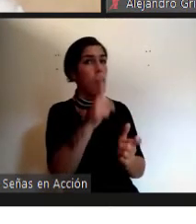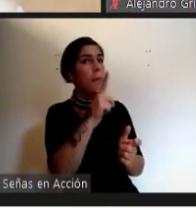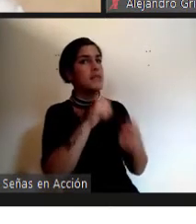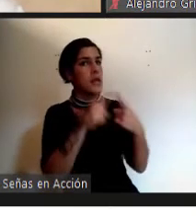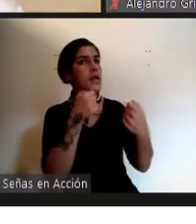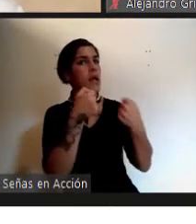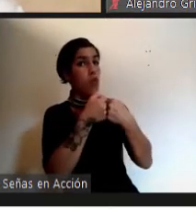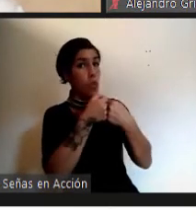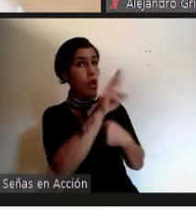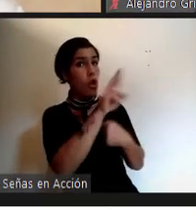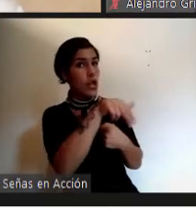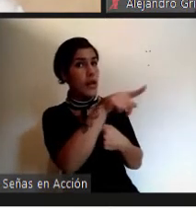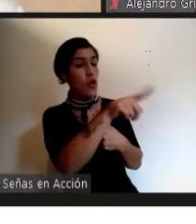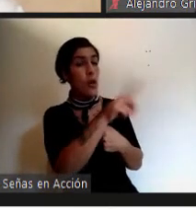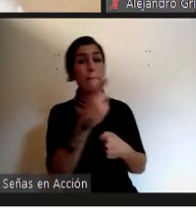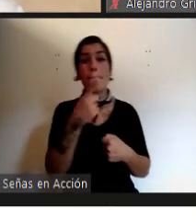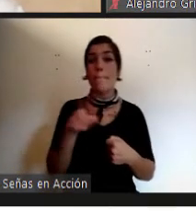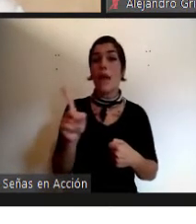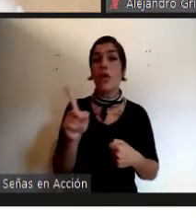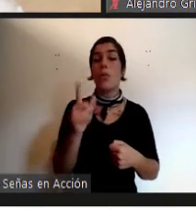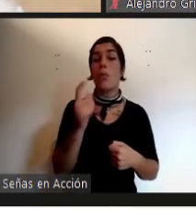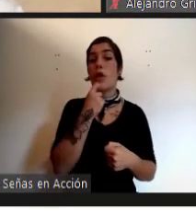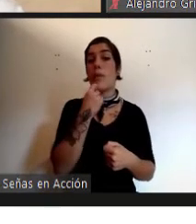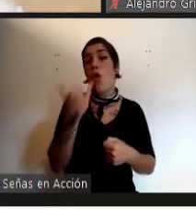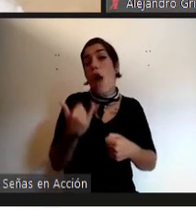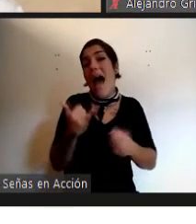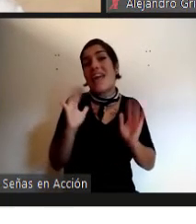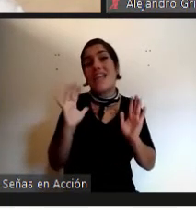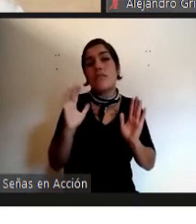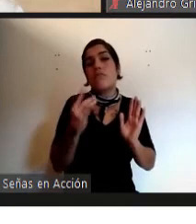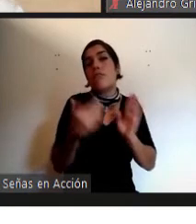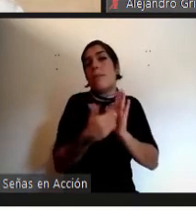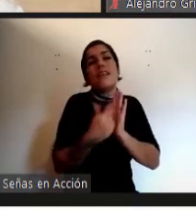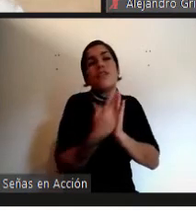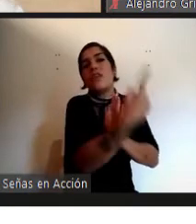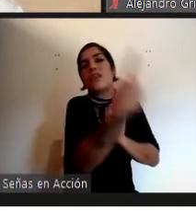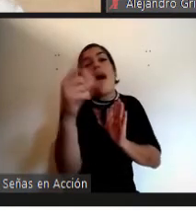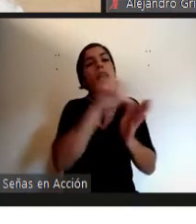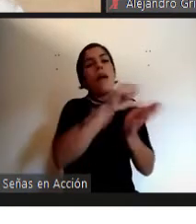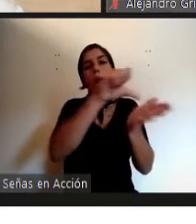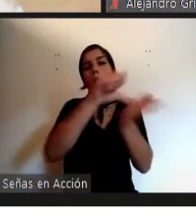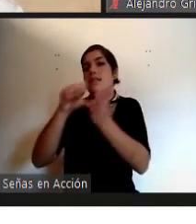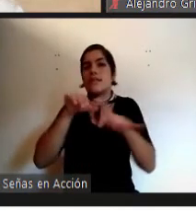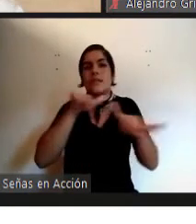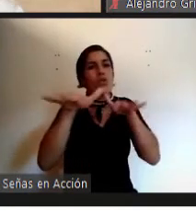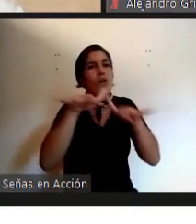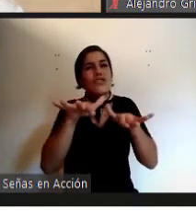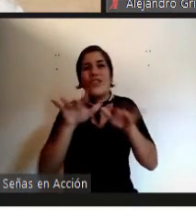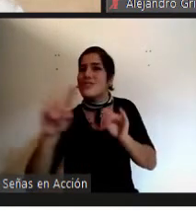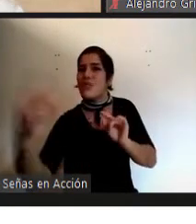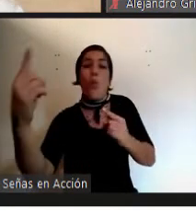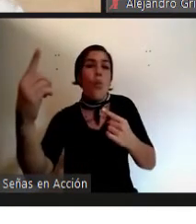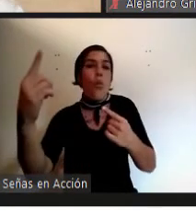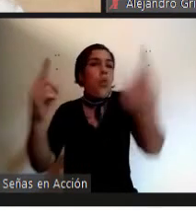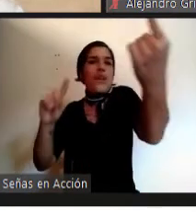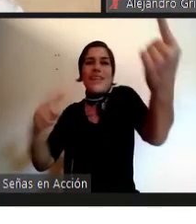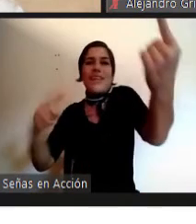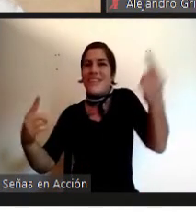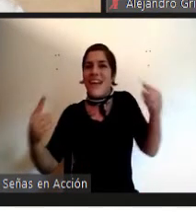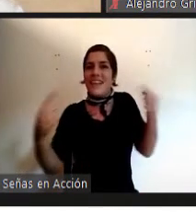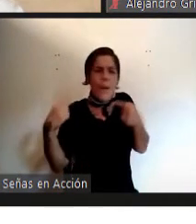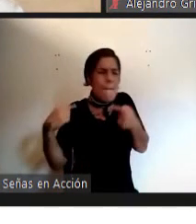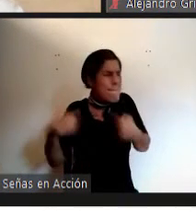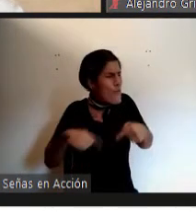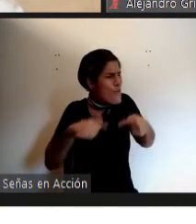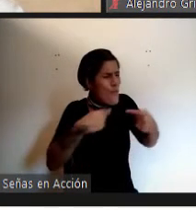This is, on the one hand, well, there are very different national contexts on the subject matter,